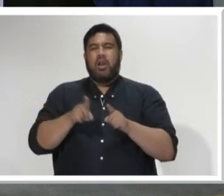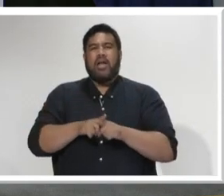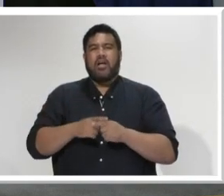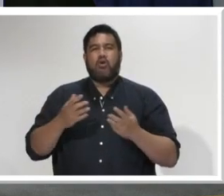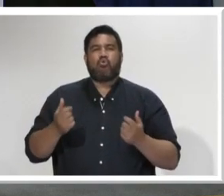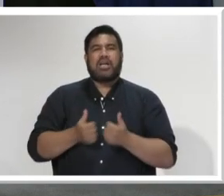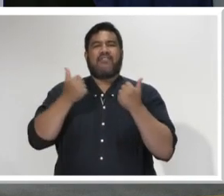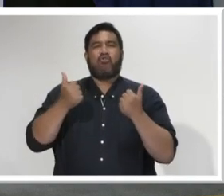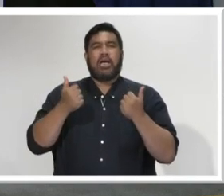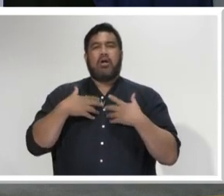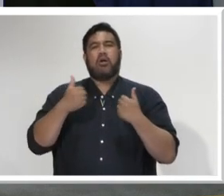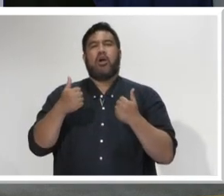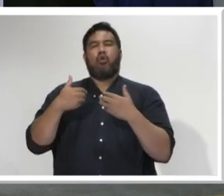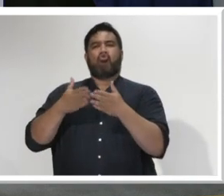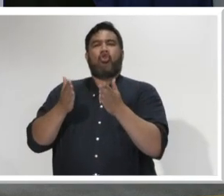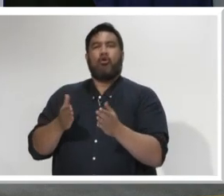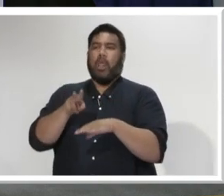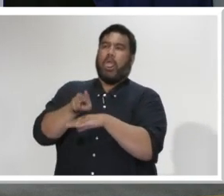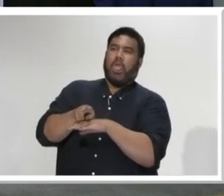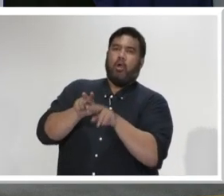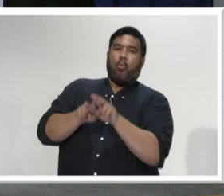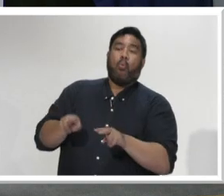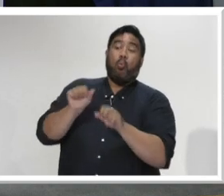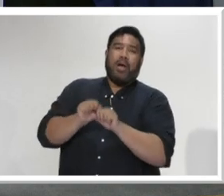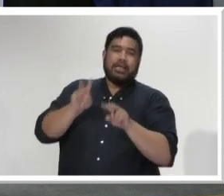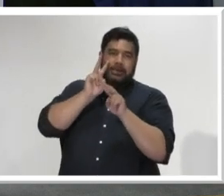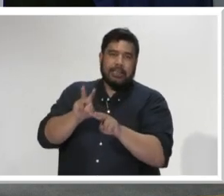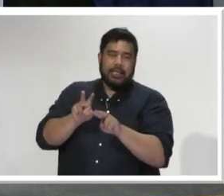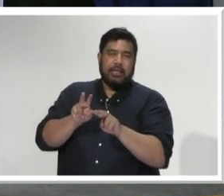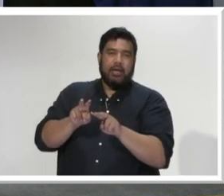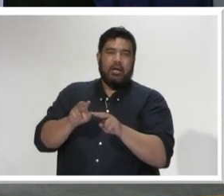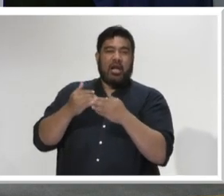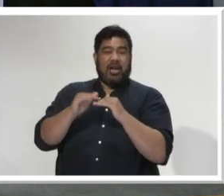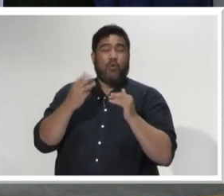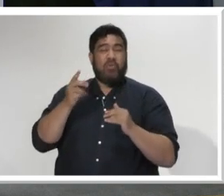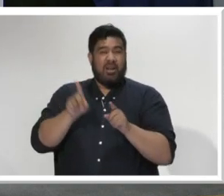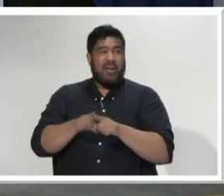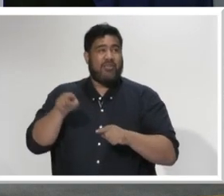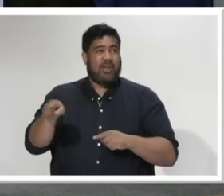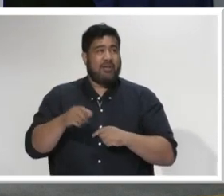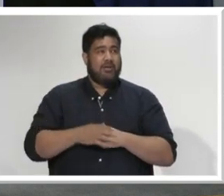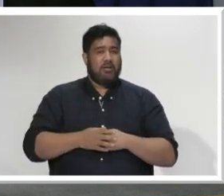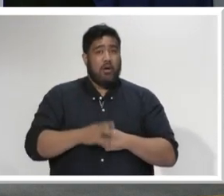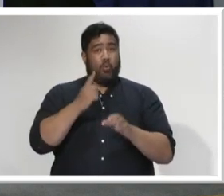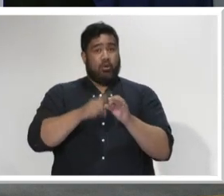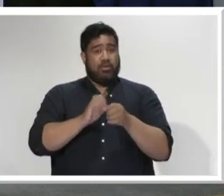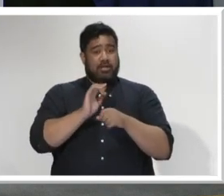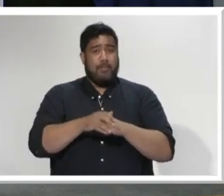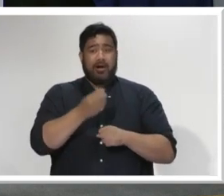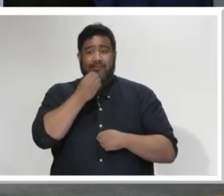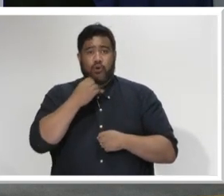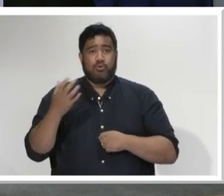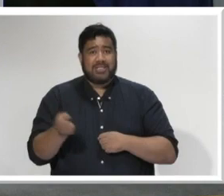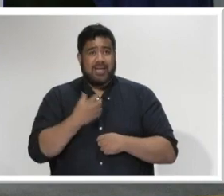and whether or not we can keep moving. Just a question about takeaways. You've said drive-throughs, but